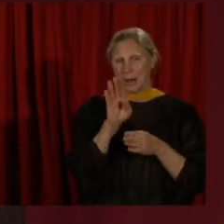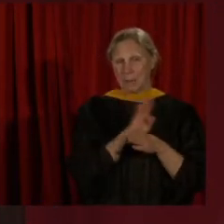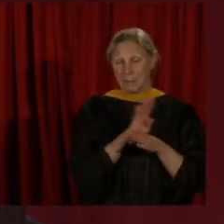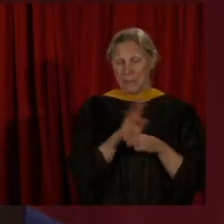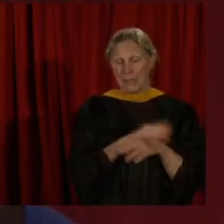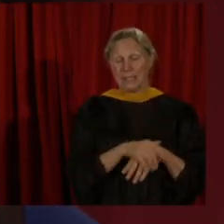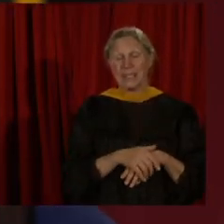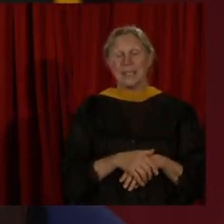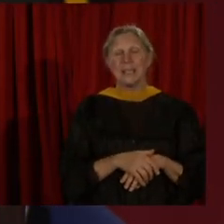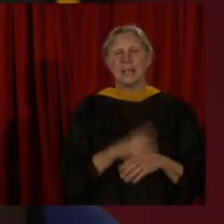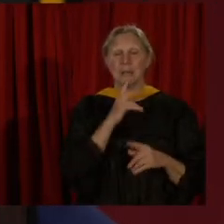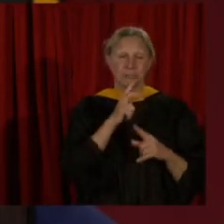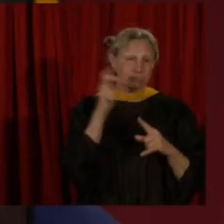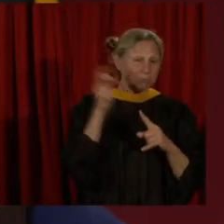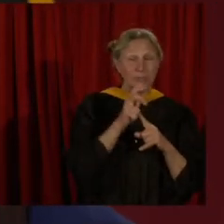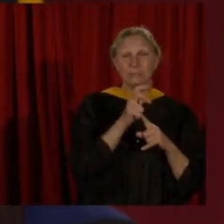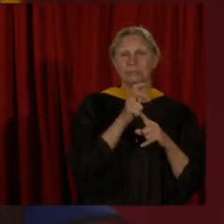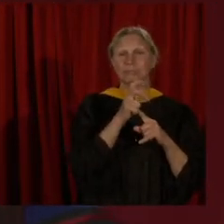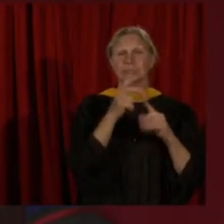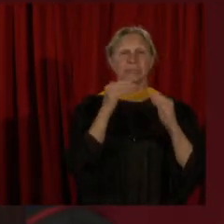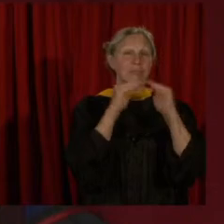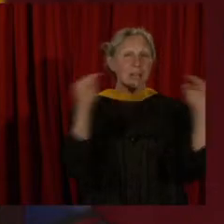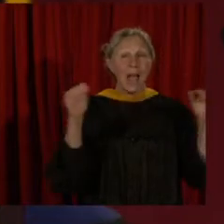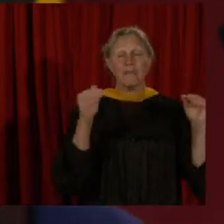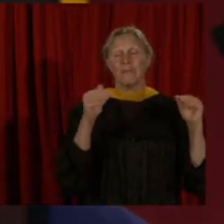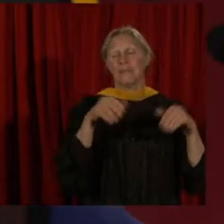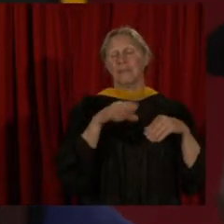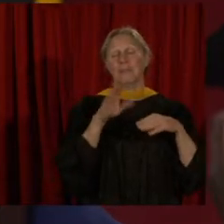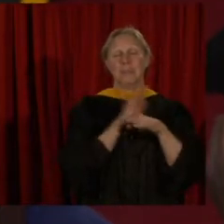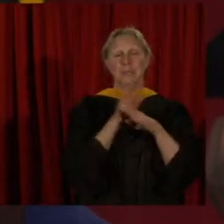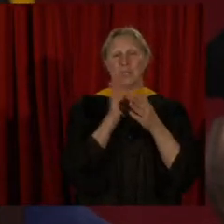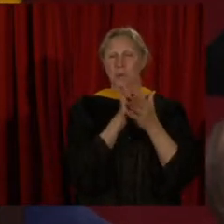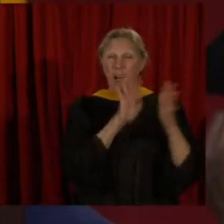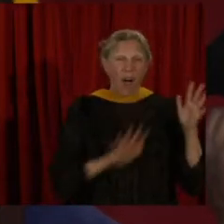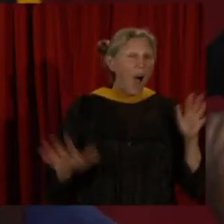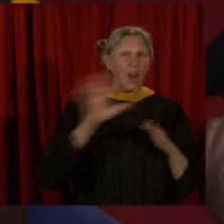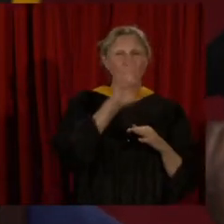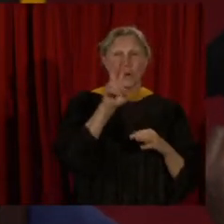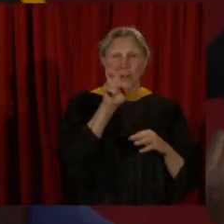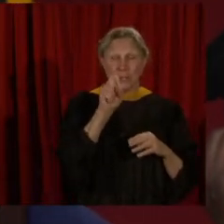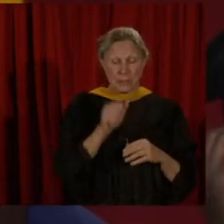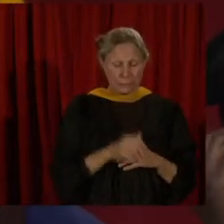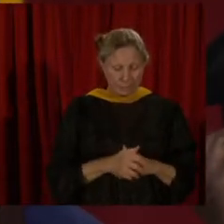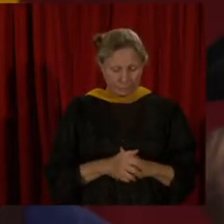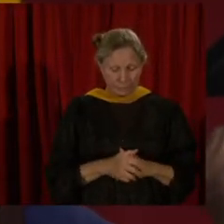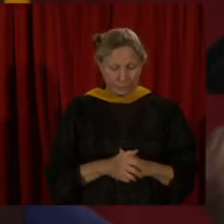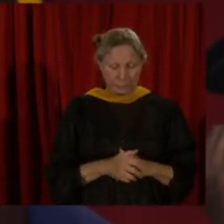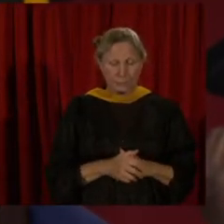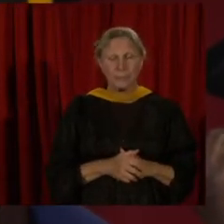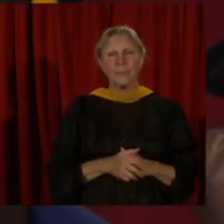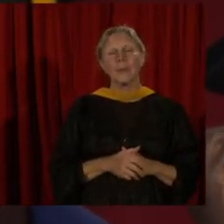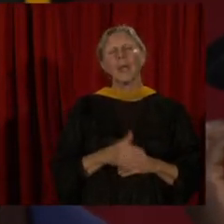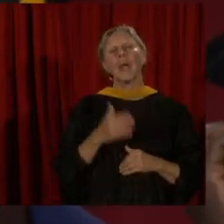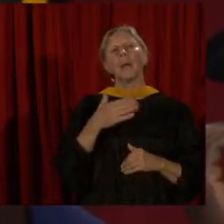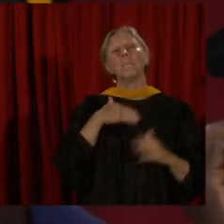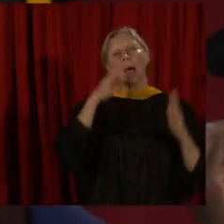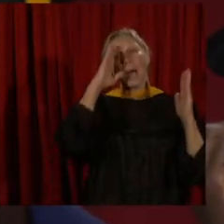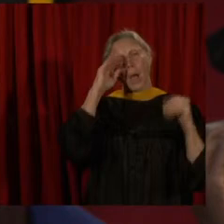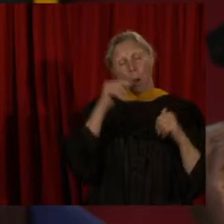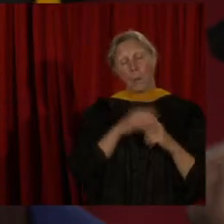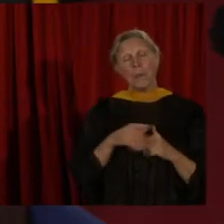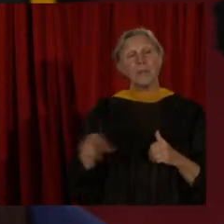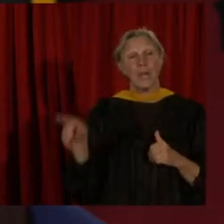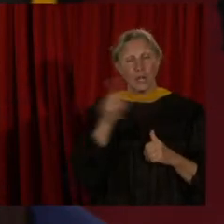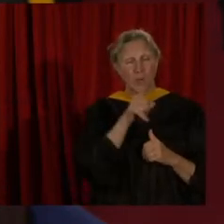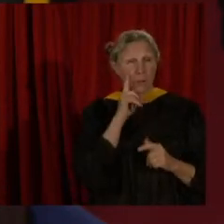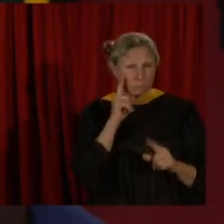top-ranked business schools in the country. My hope is to encourage you to aspire for